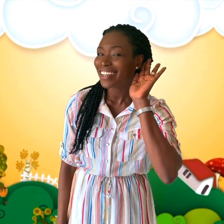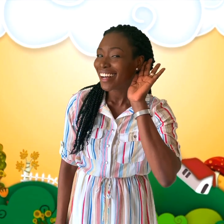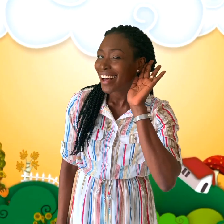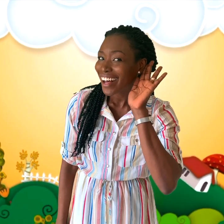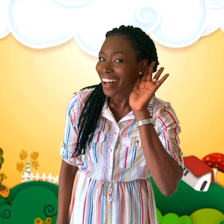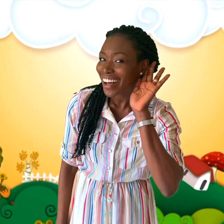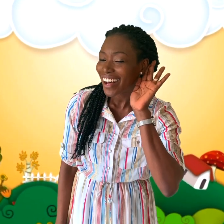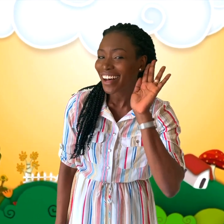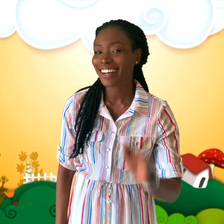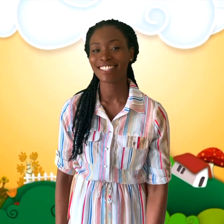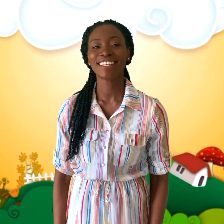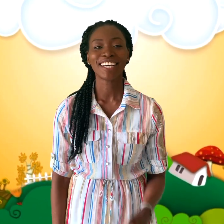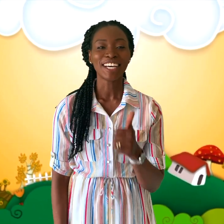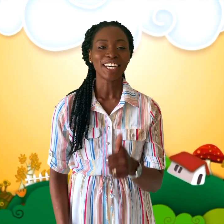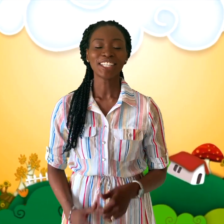God.